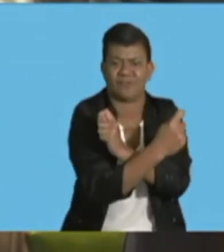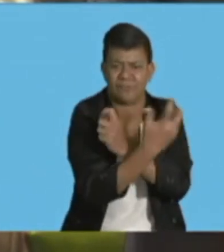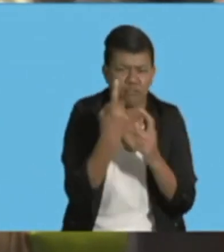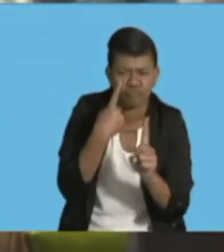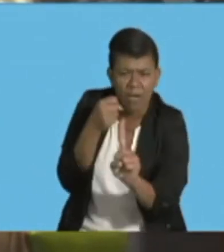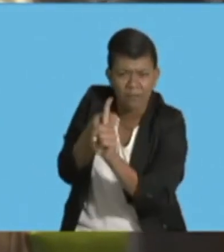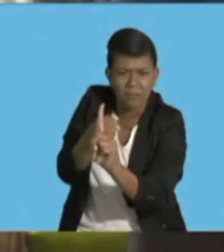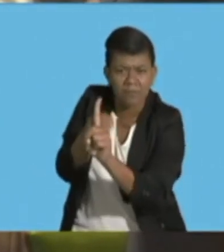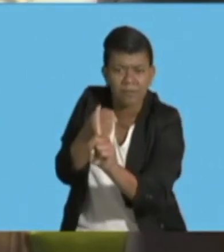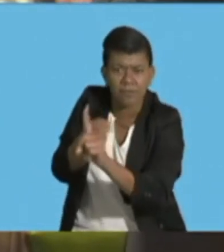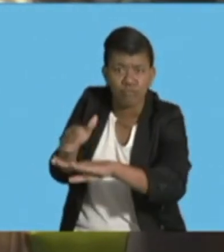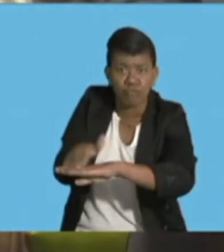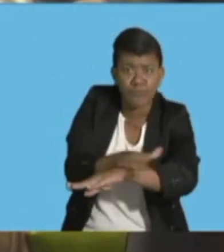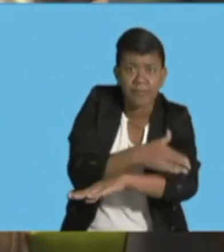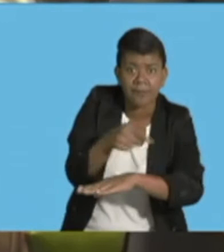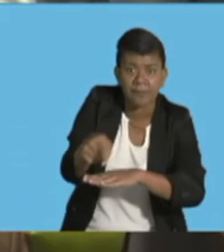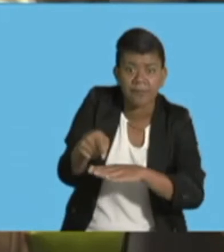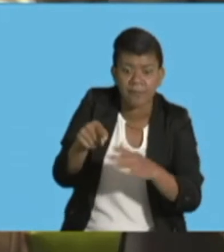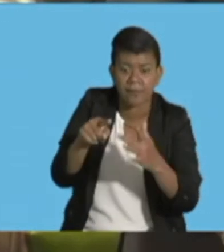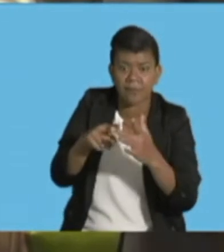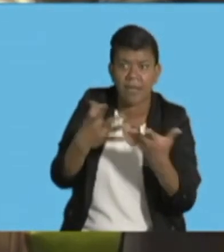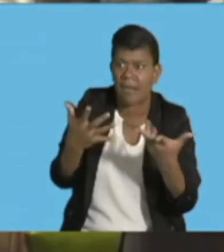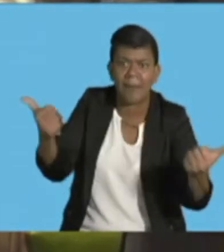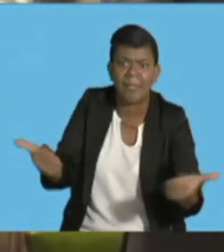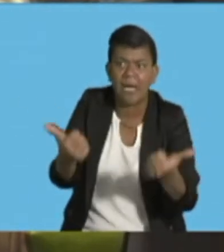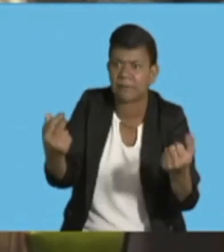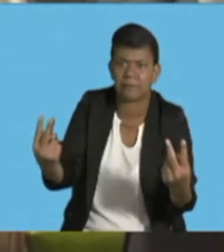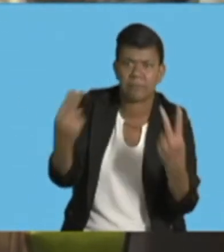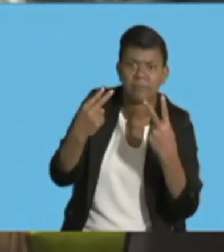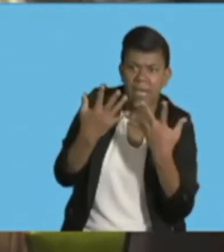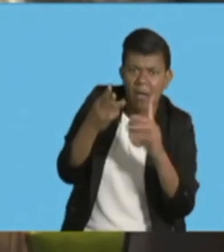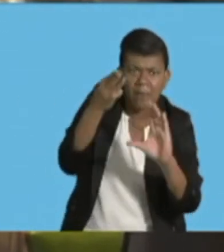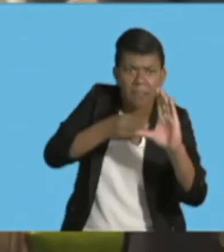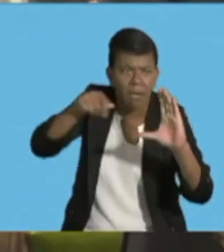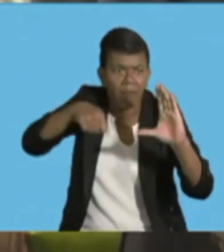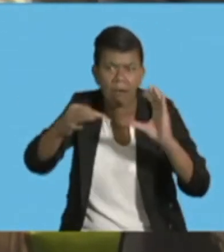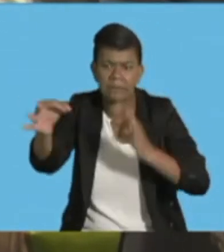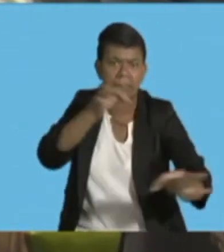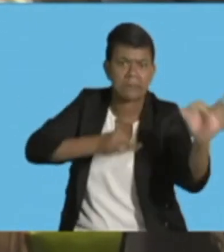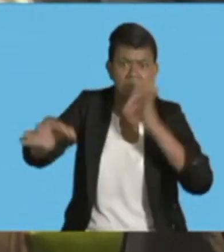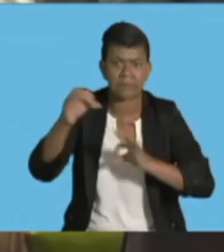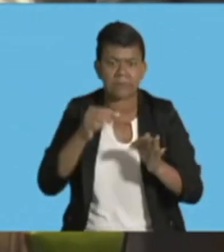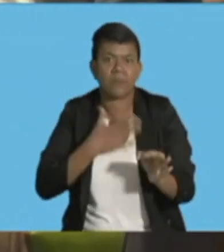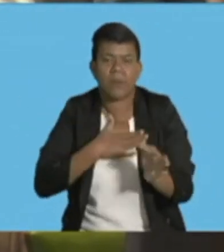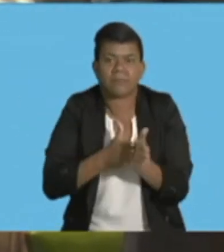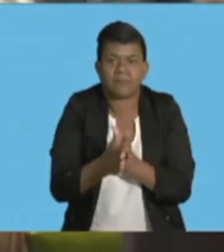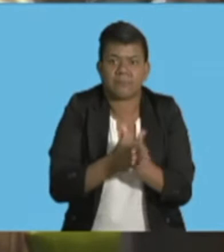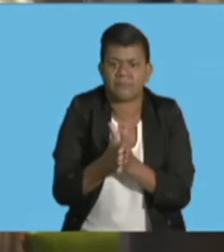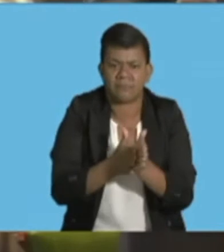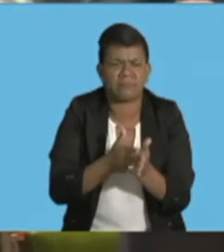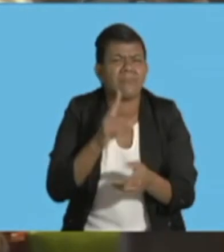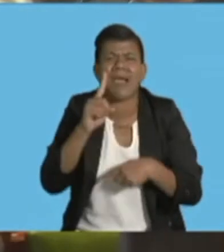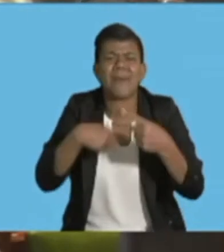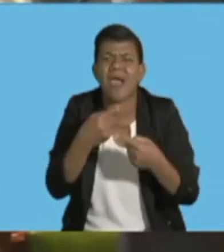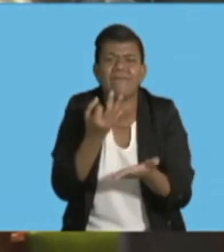bond actually gives us a lot of publicity around it, we are more interested in the cost of the funds. So the pricing of the